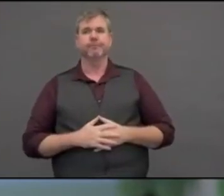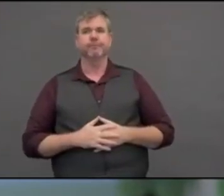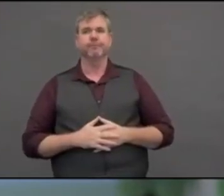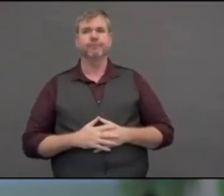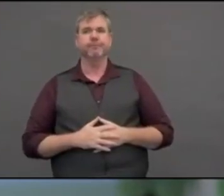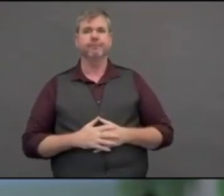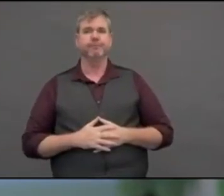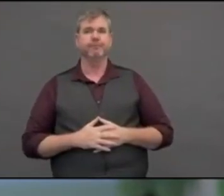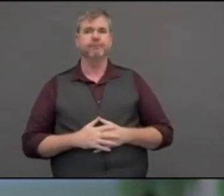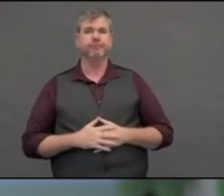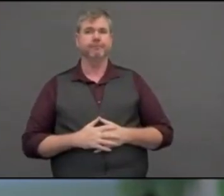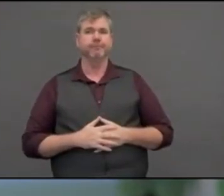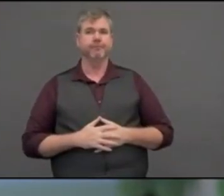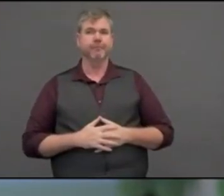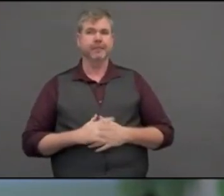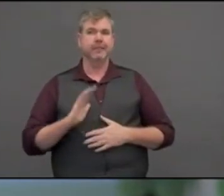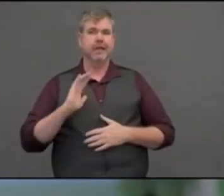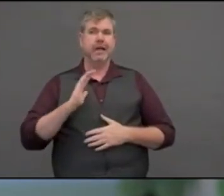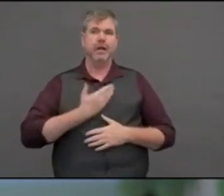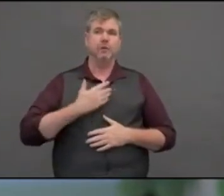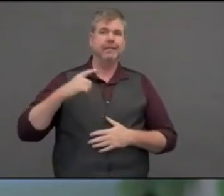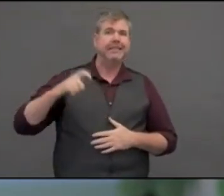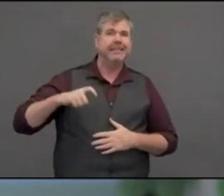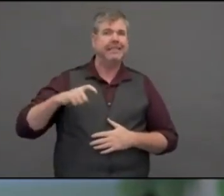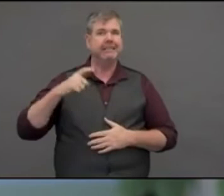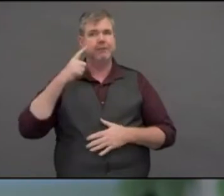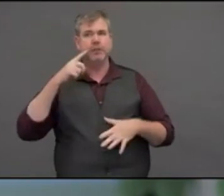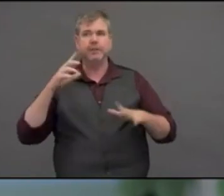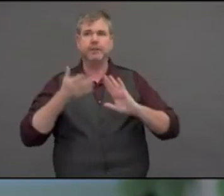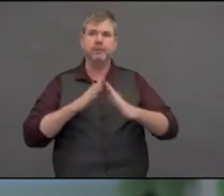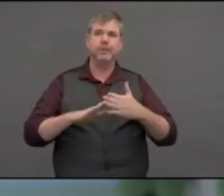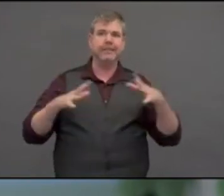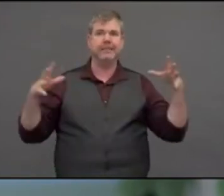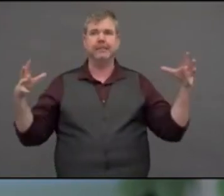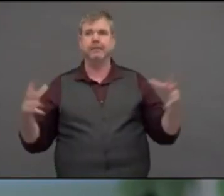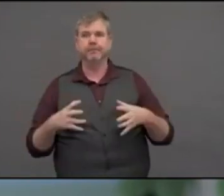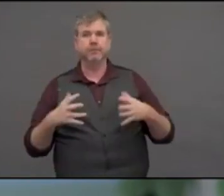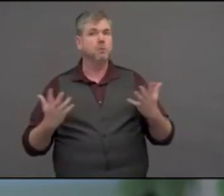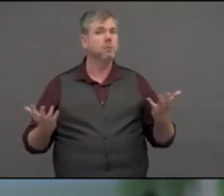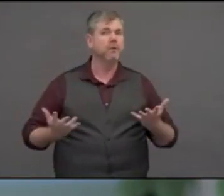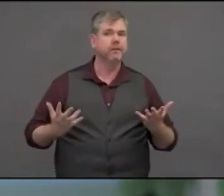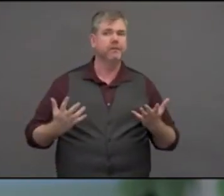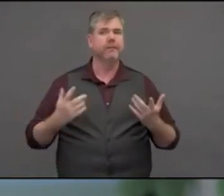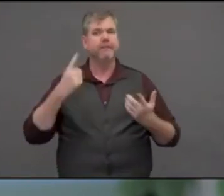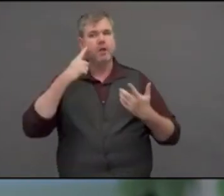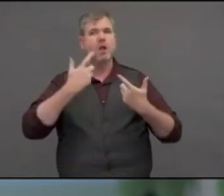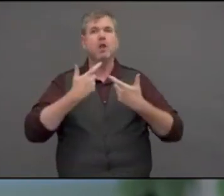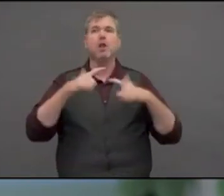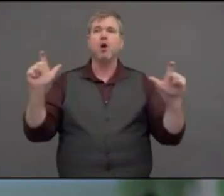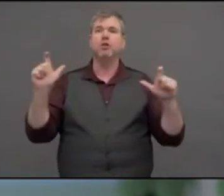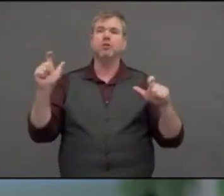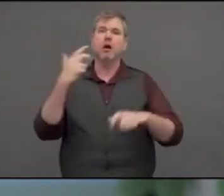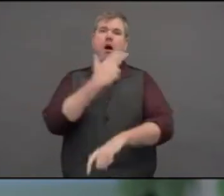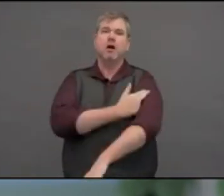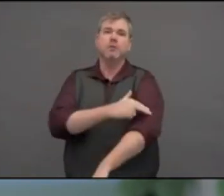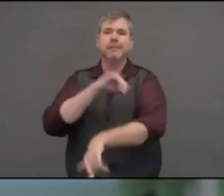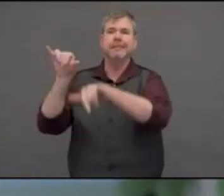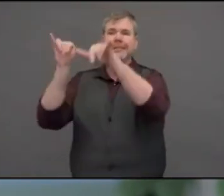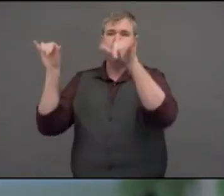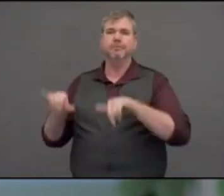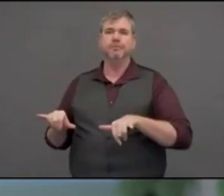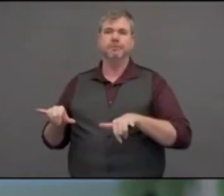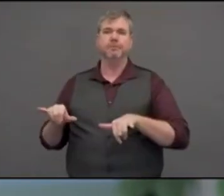our need as a community, as a collective community, is for all of our large healthcare providers to do their proportionate